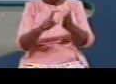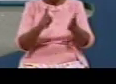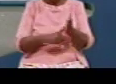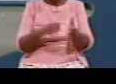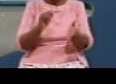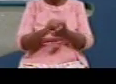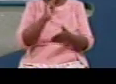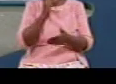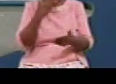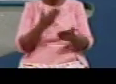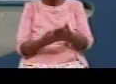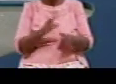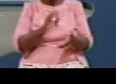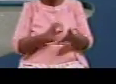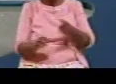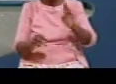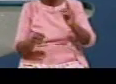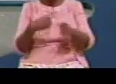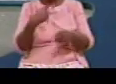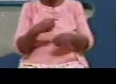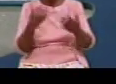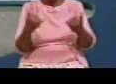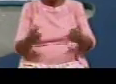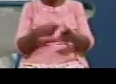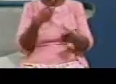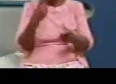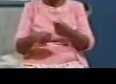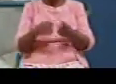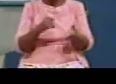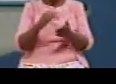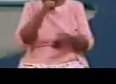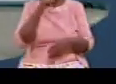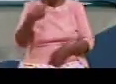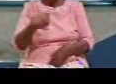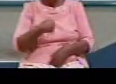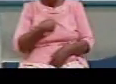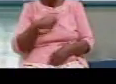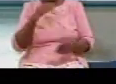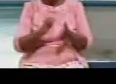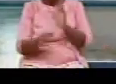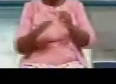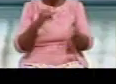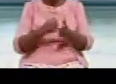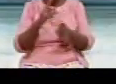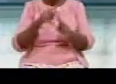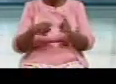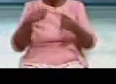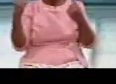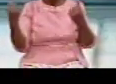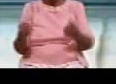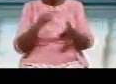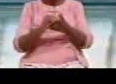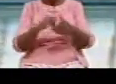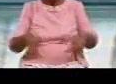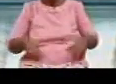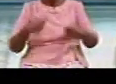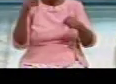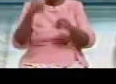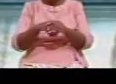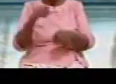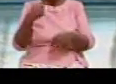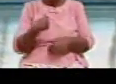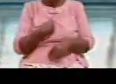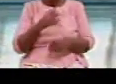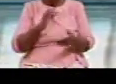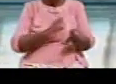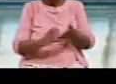now then, it is no more I that do it, but sin that dwelleth in me. Then in